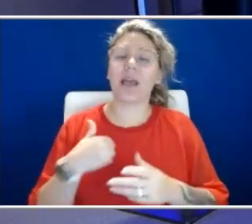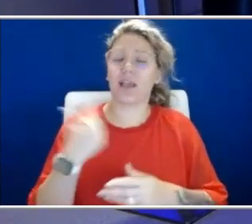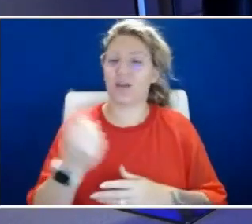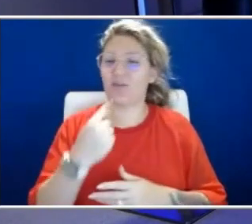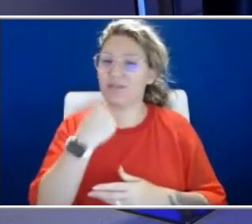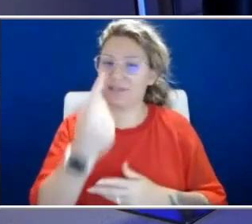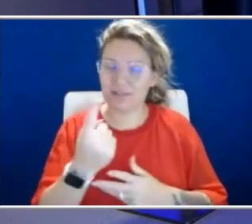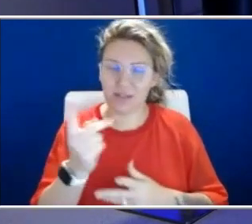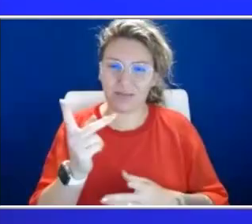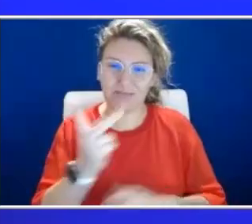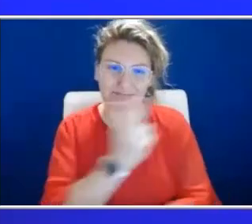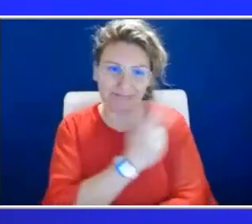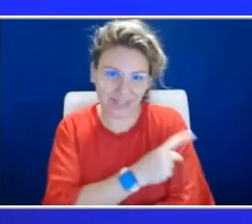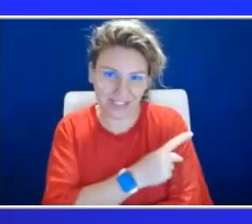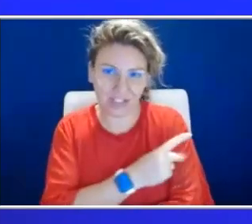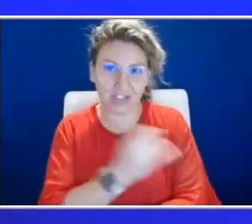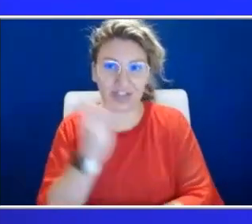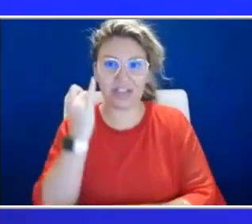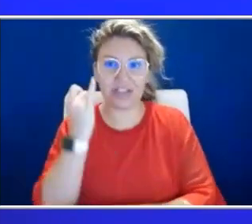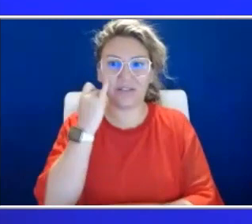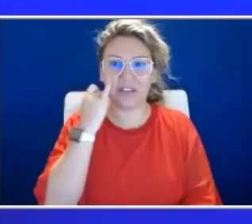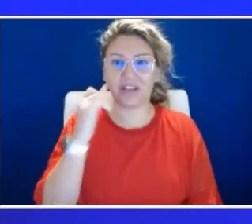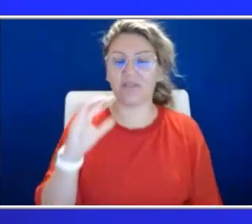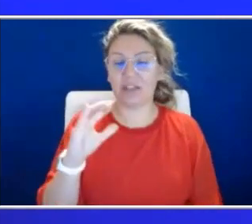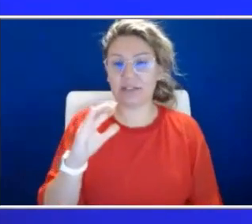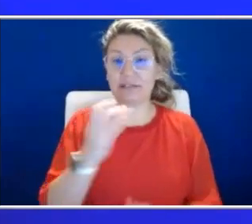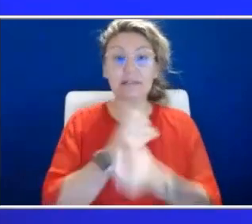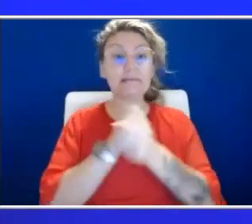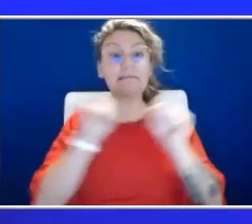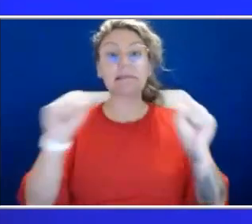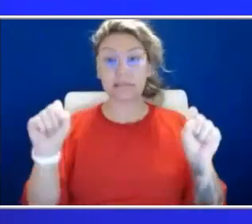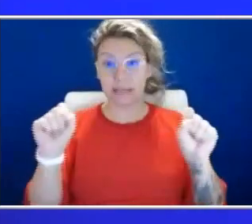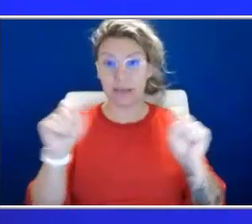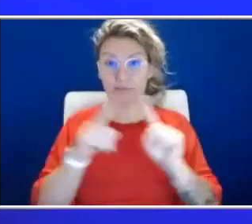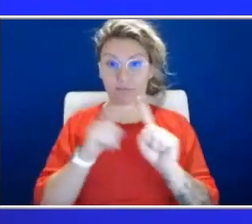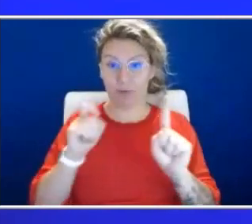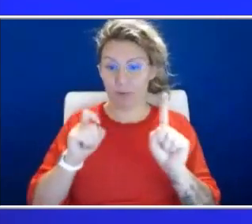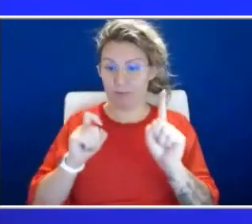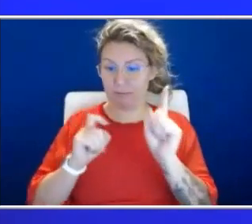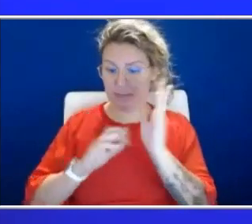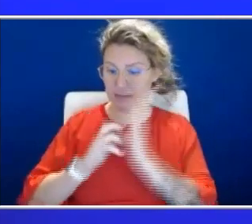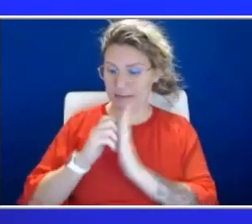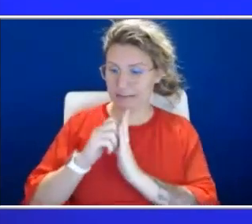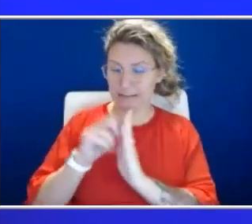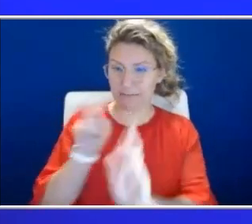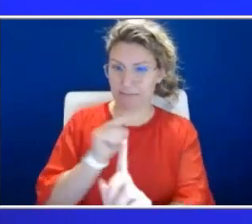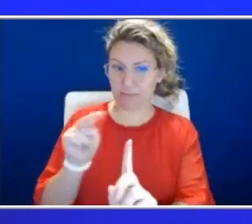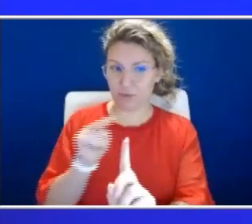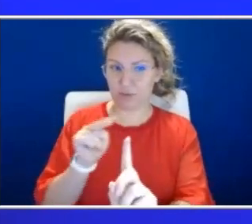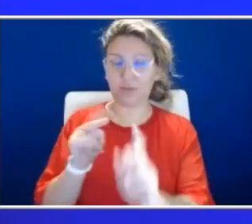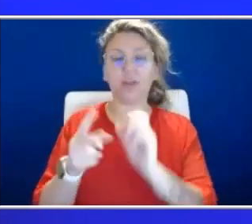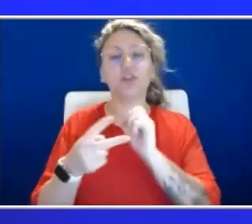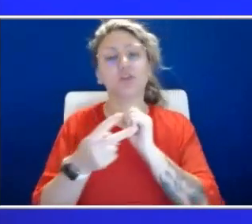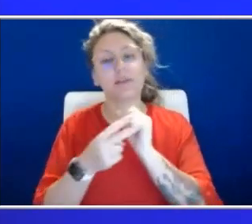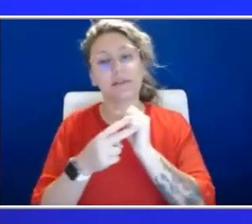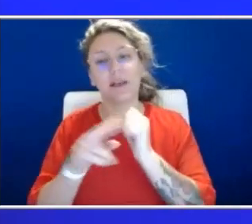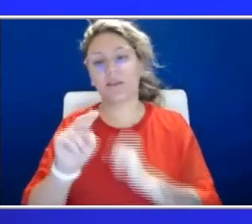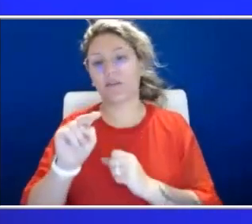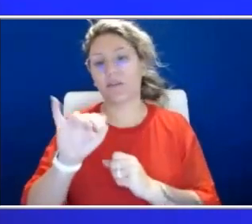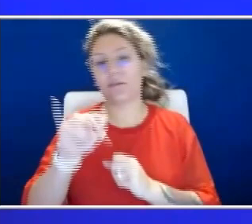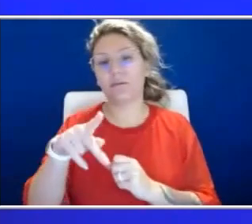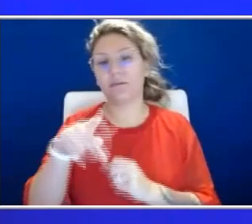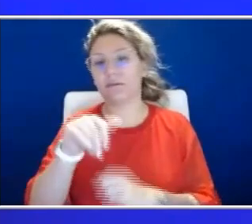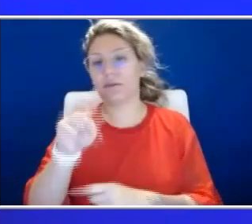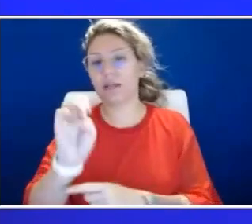that if it's oncologically safe, then we can try to save the nipple. But as far as reconstruction, it's